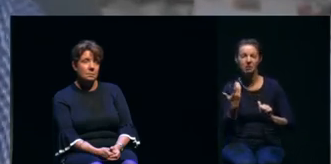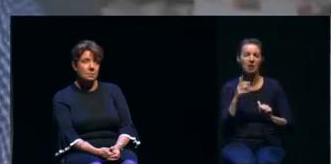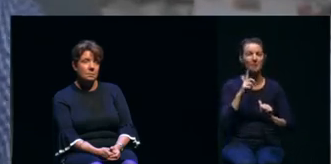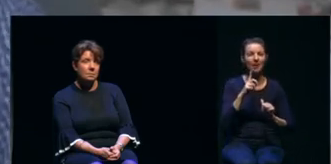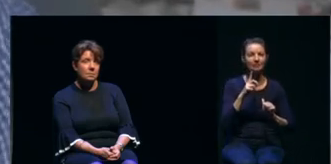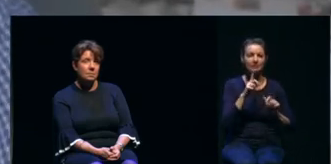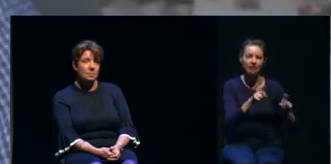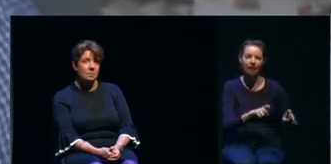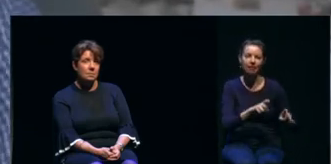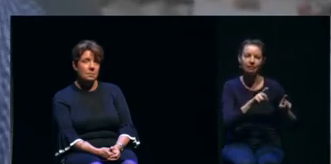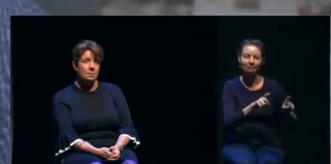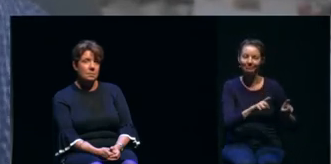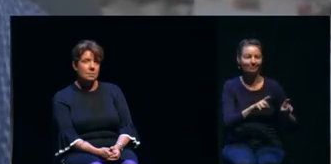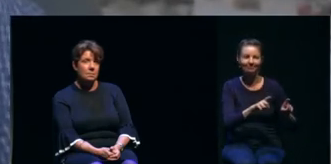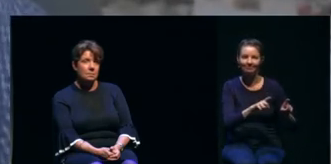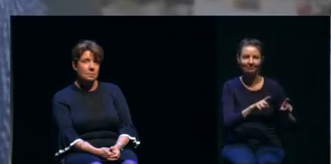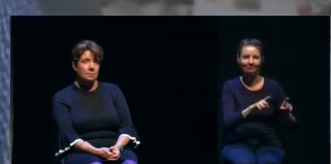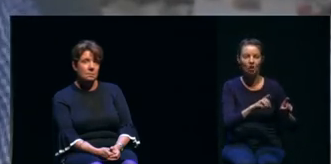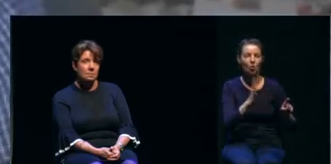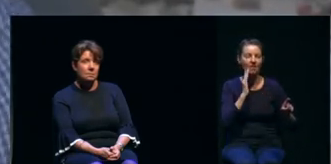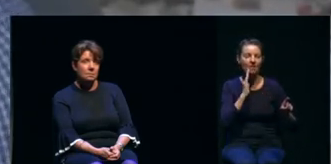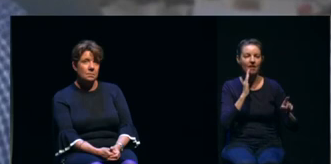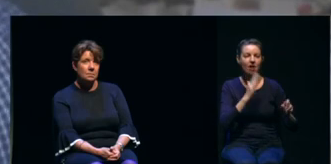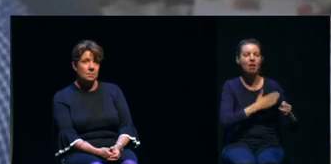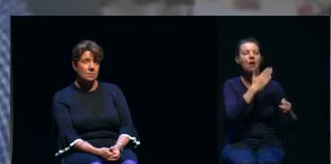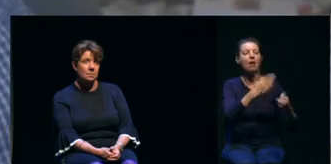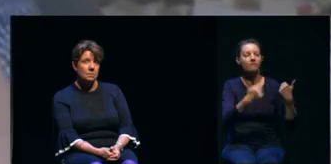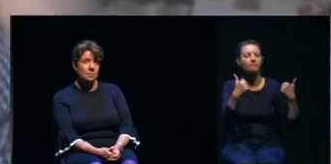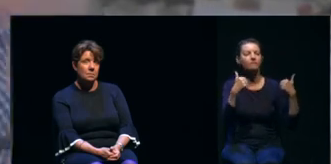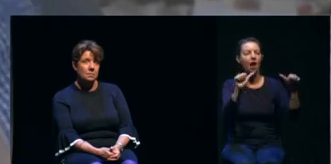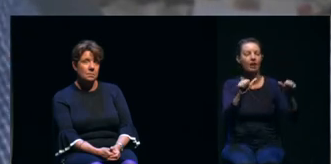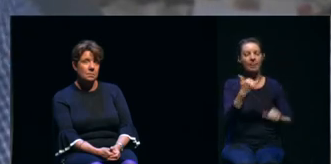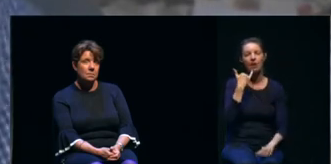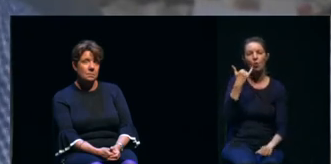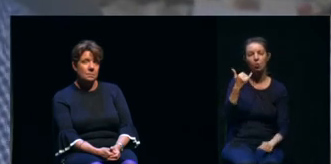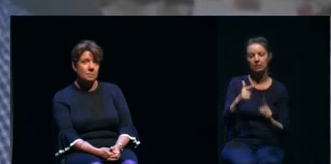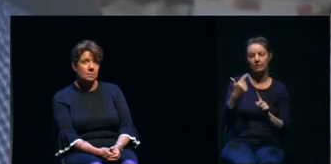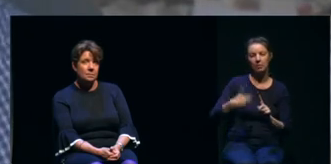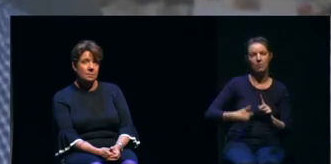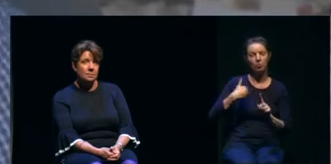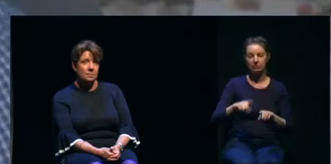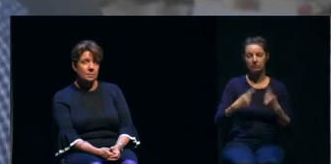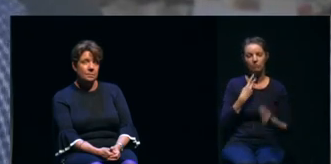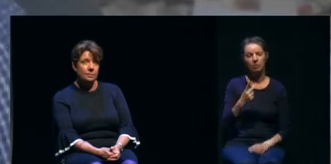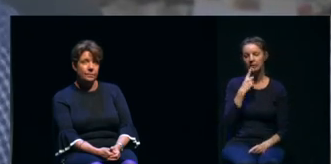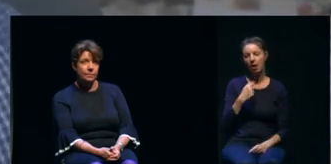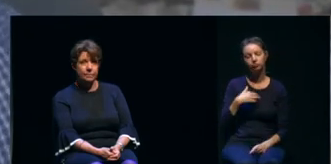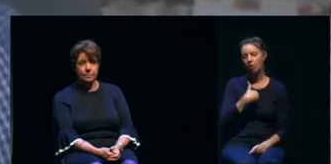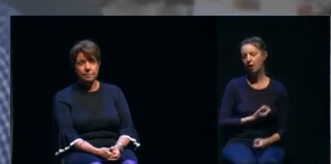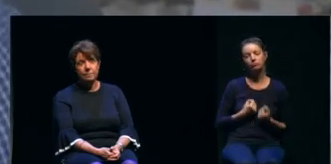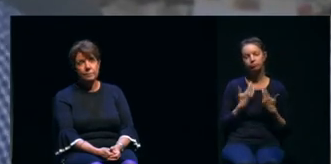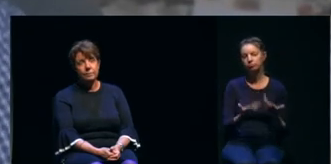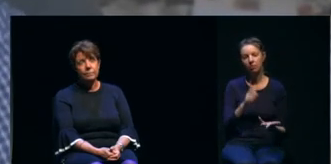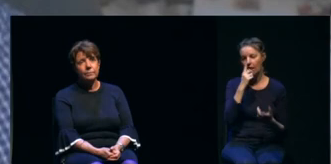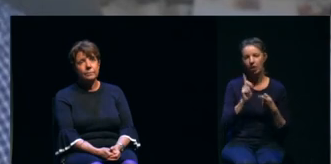that that's not when they're going to leave him. It's the final of the day when they ring up at, like, 7 in the morning and just in a completely different voice go, I'm so tired. I just can't do